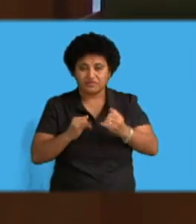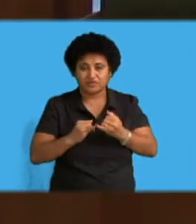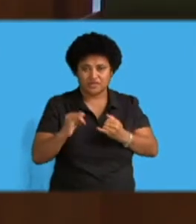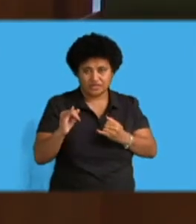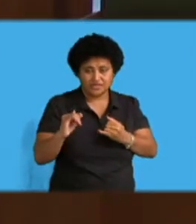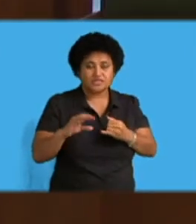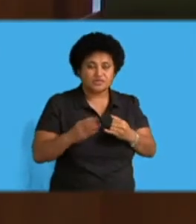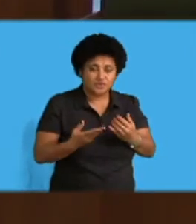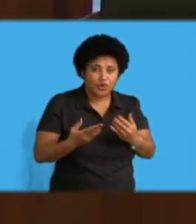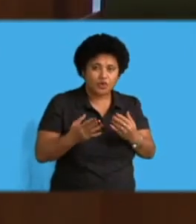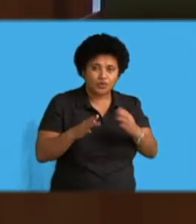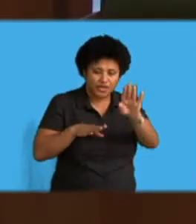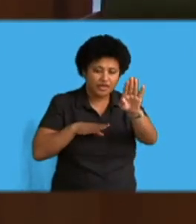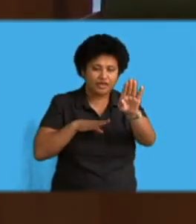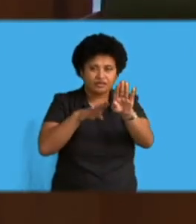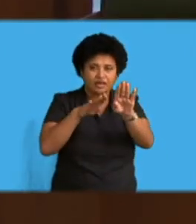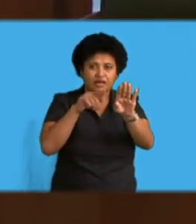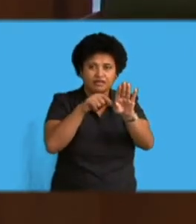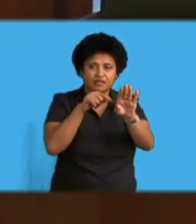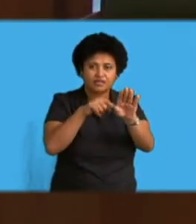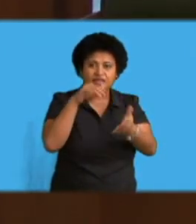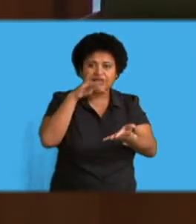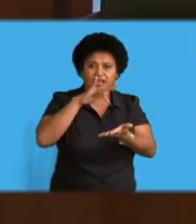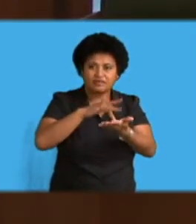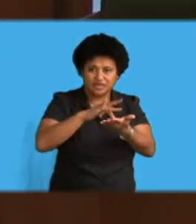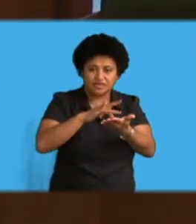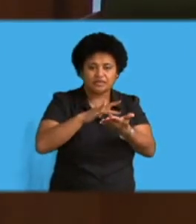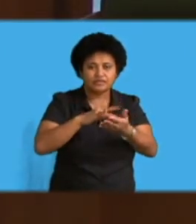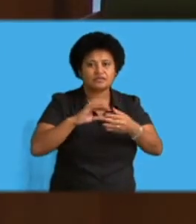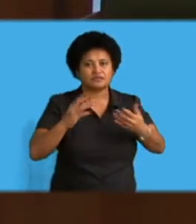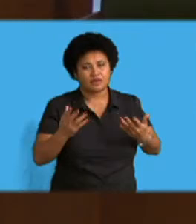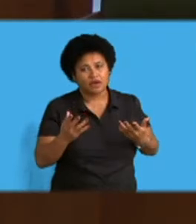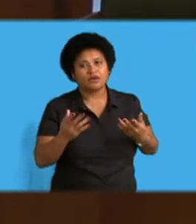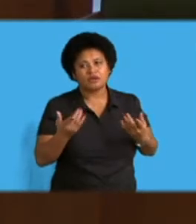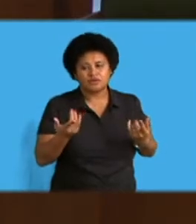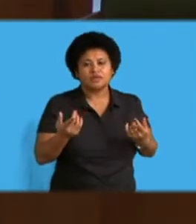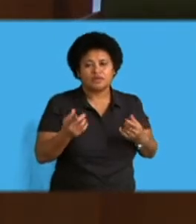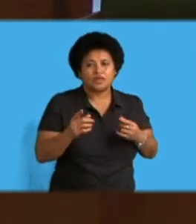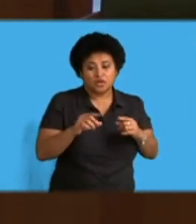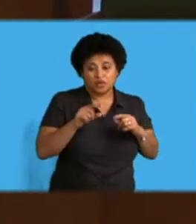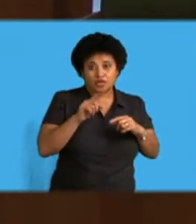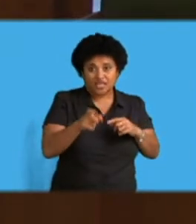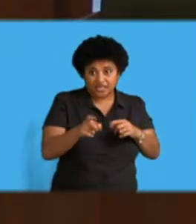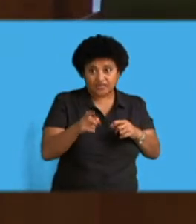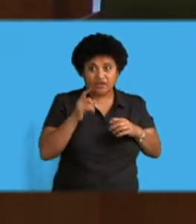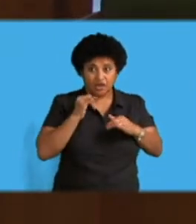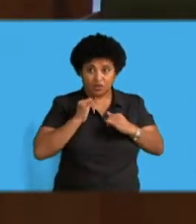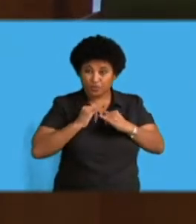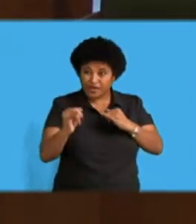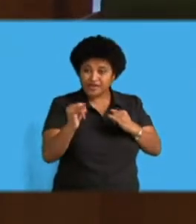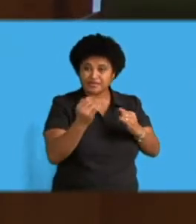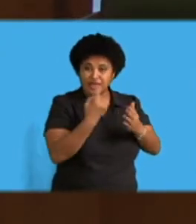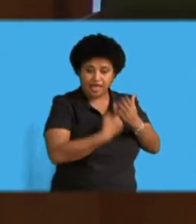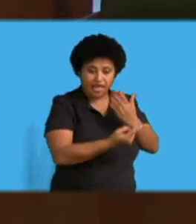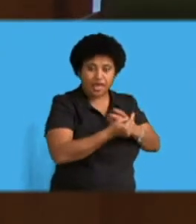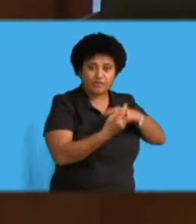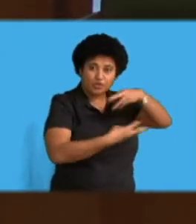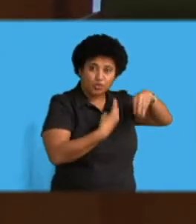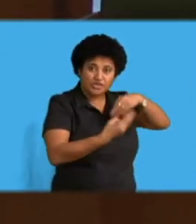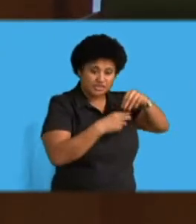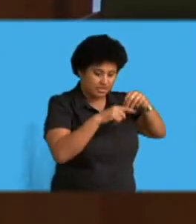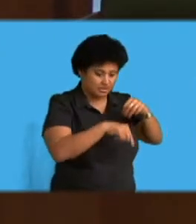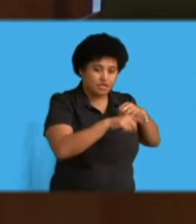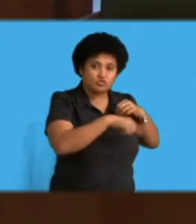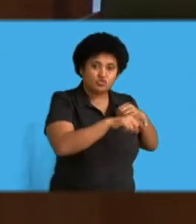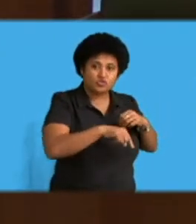there's enormous impact on the economy of those countries, then it triggers off and we fall within the vulnerable category and therefore are entitled to